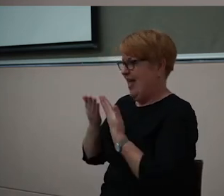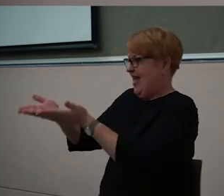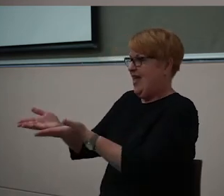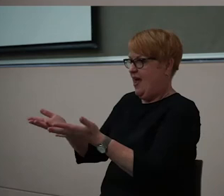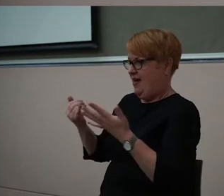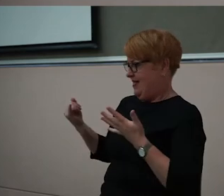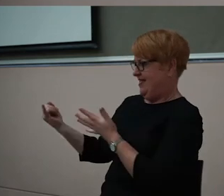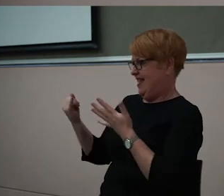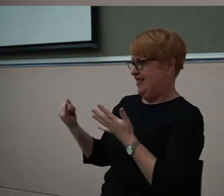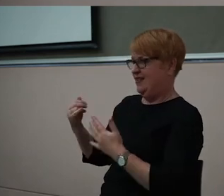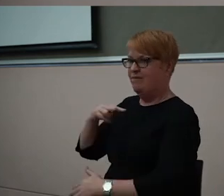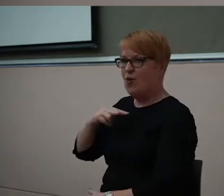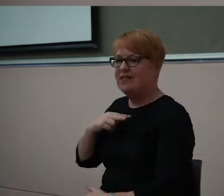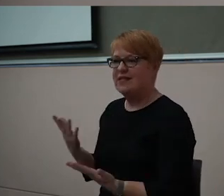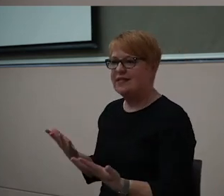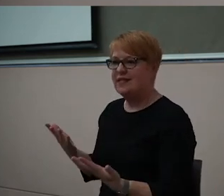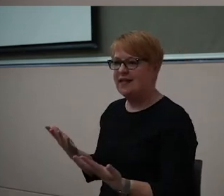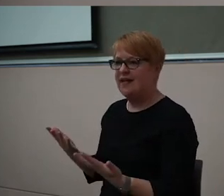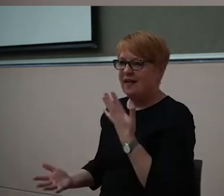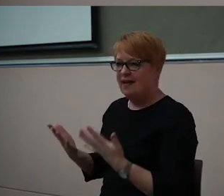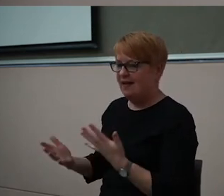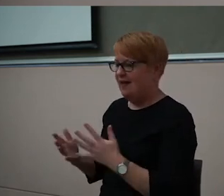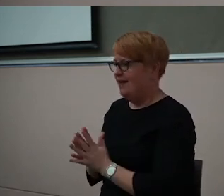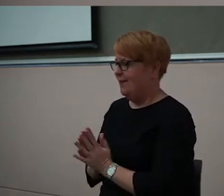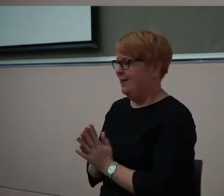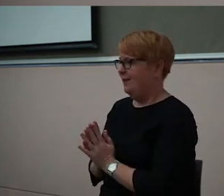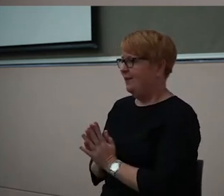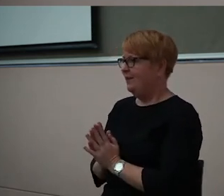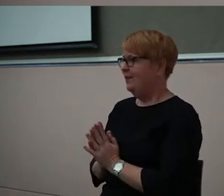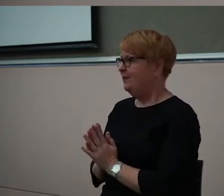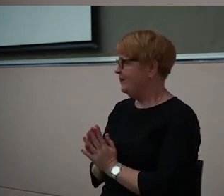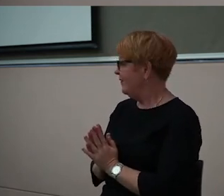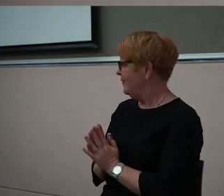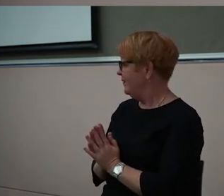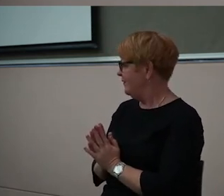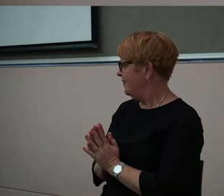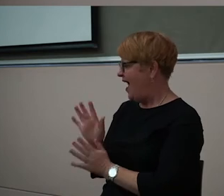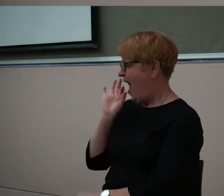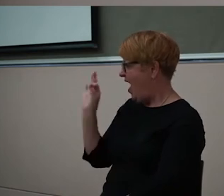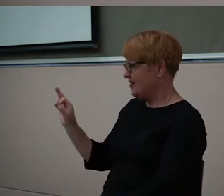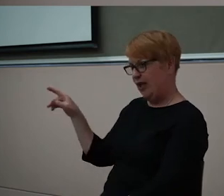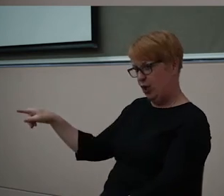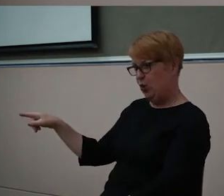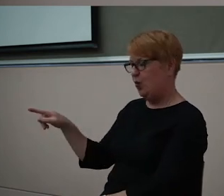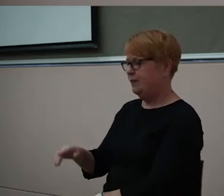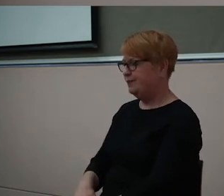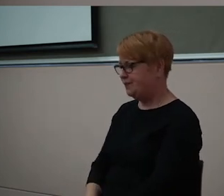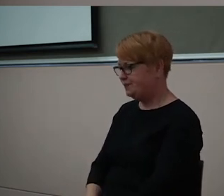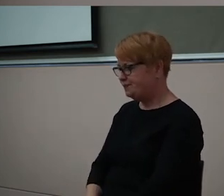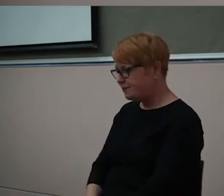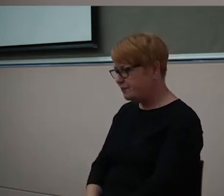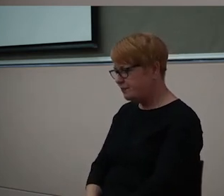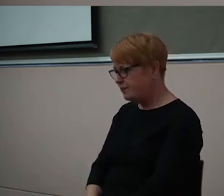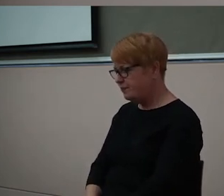got to let them into the conditions that is the where you do that work in the arts, in this situation. So